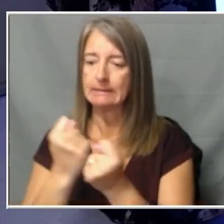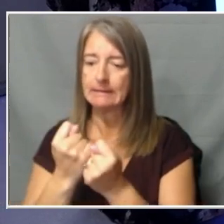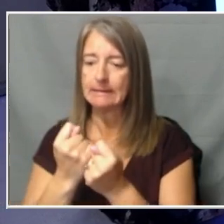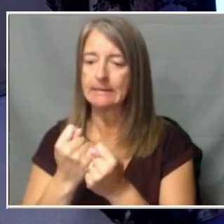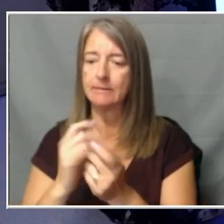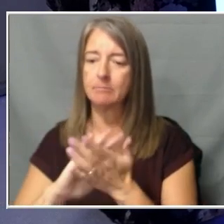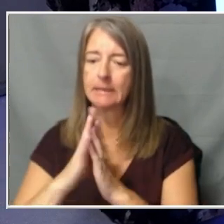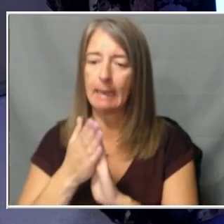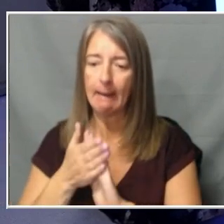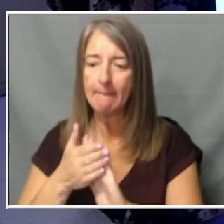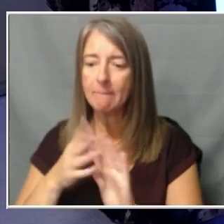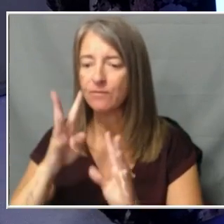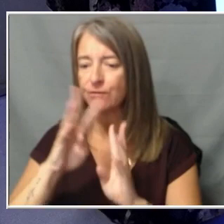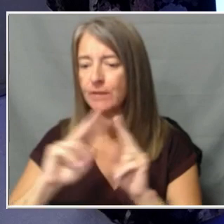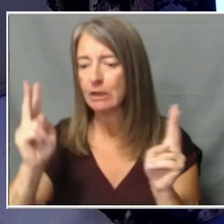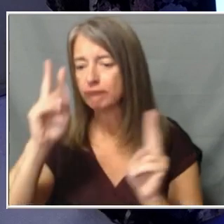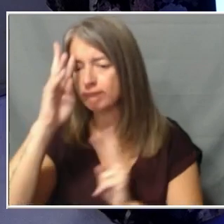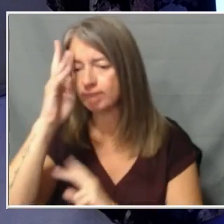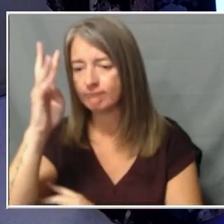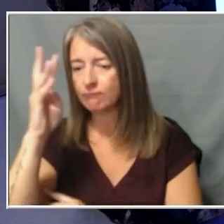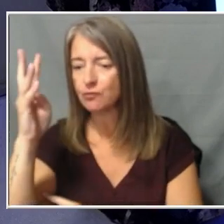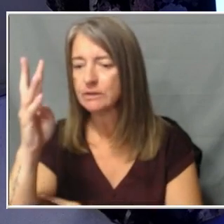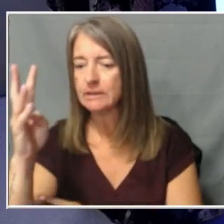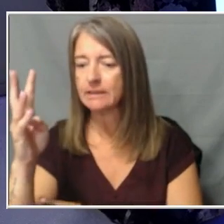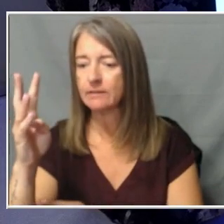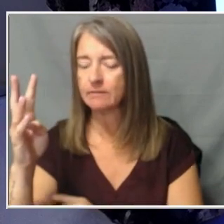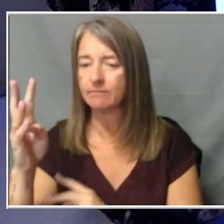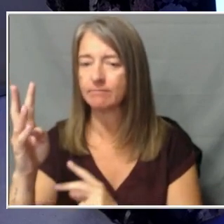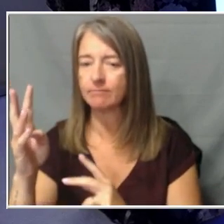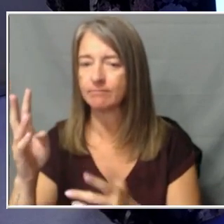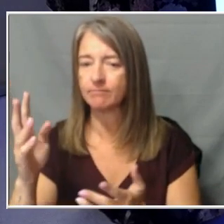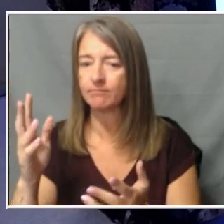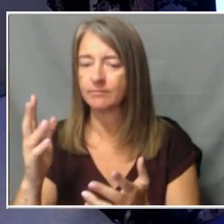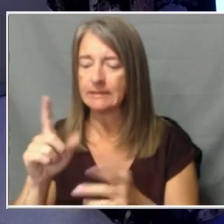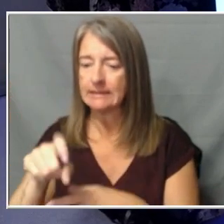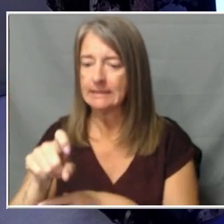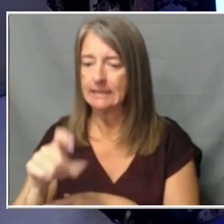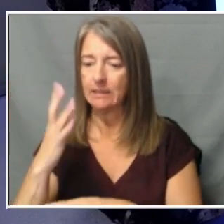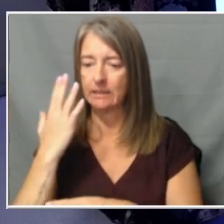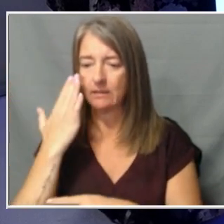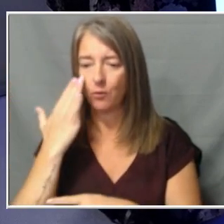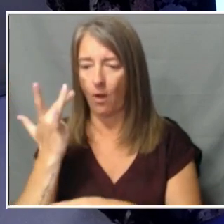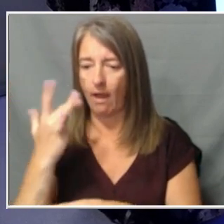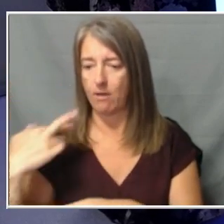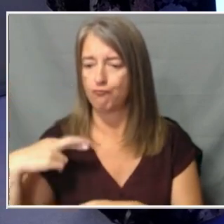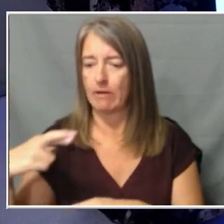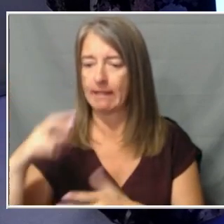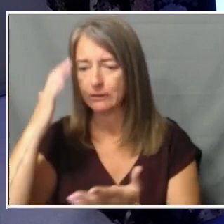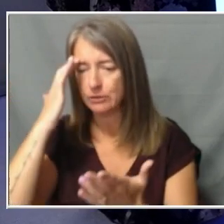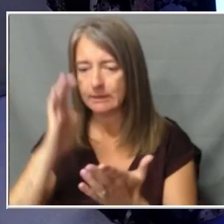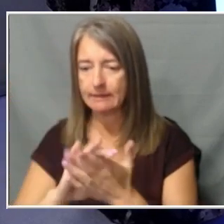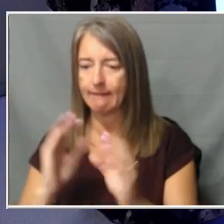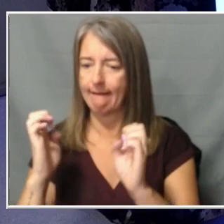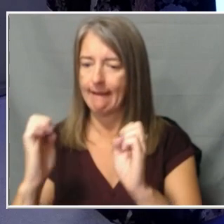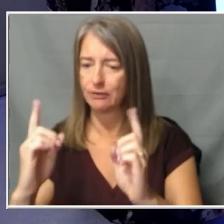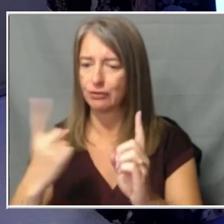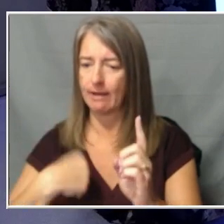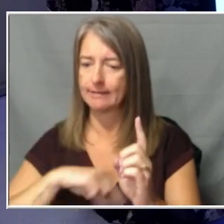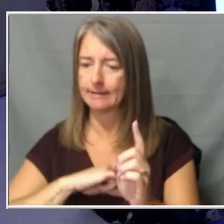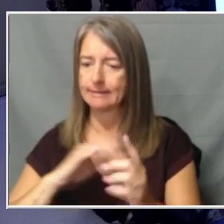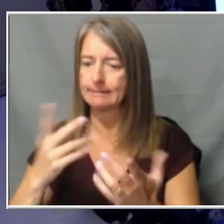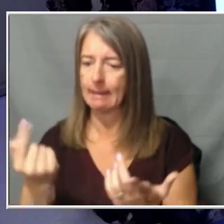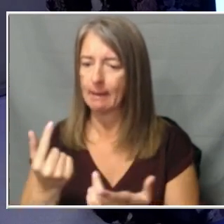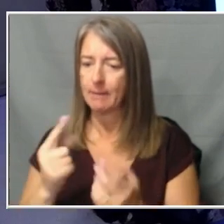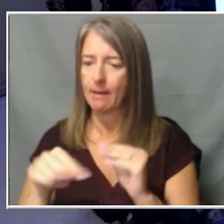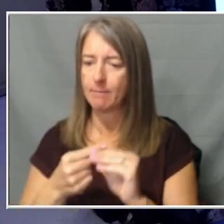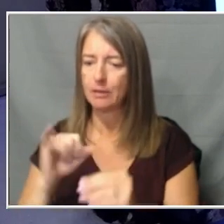got, and that creativity was needed due to your religious beliefs. So educate us a little bit, if you would, Sydney,